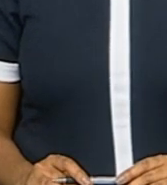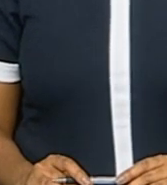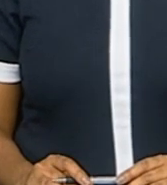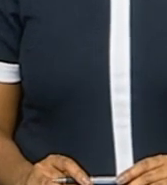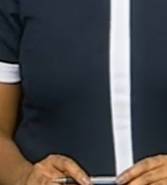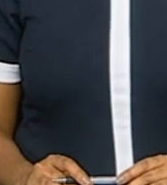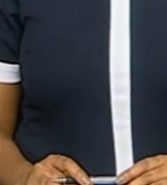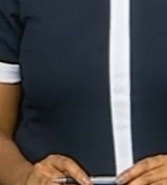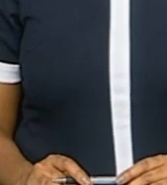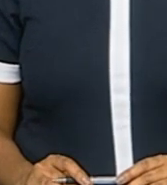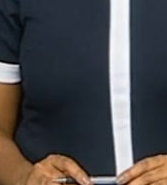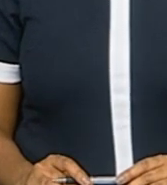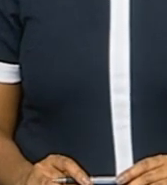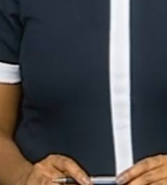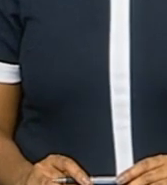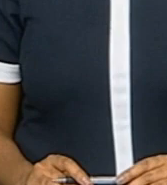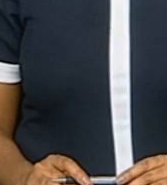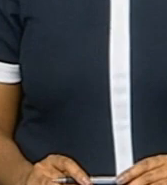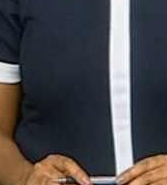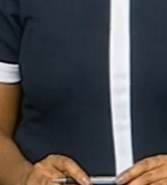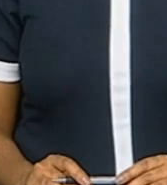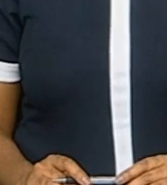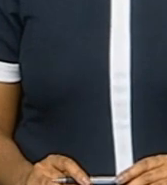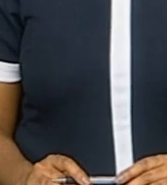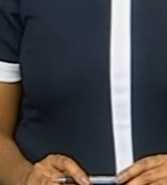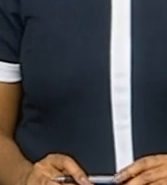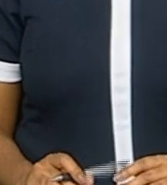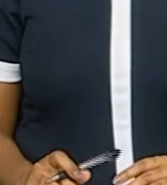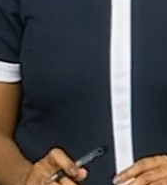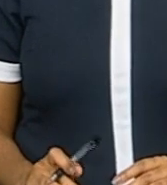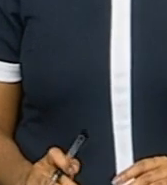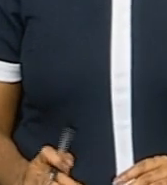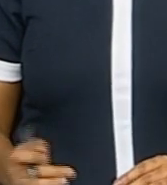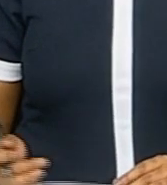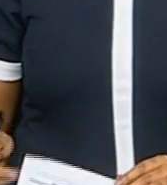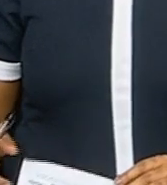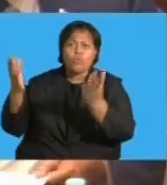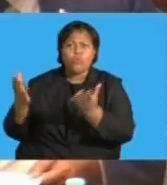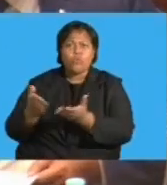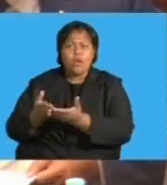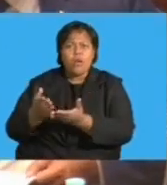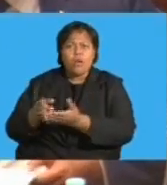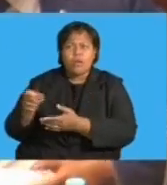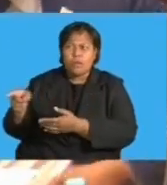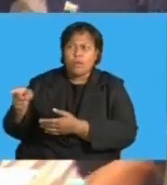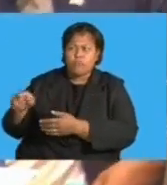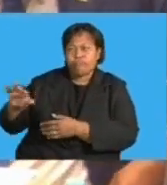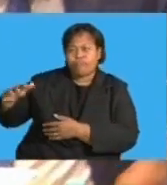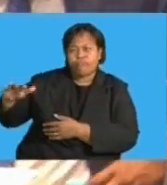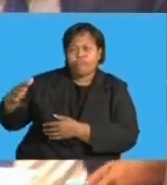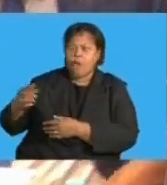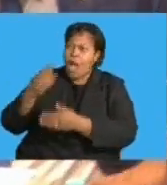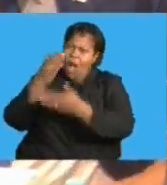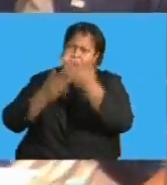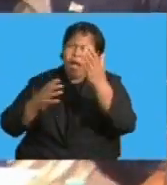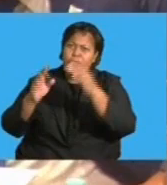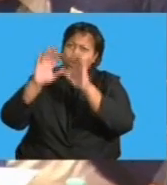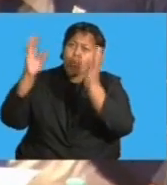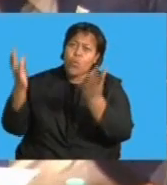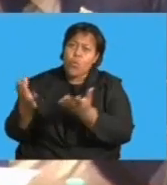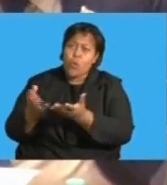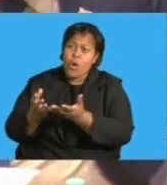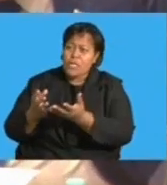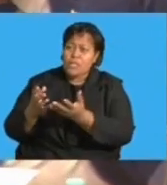Fijians, it also poses a threat to the tourism sector. Kelly Vadala reports. Half of the world's population is now at